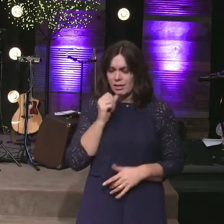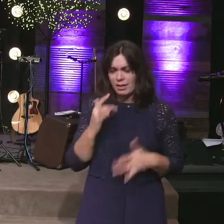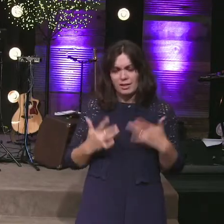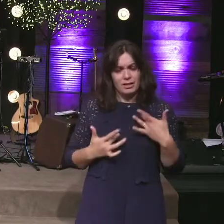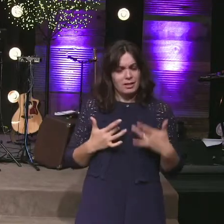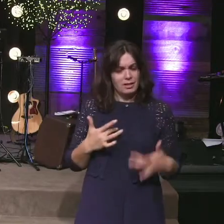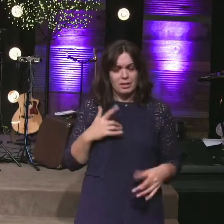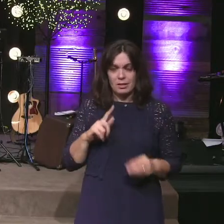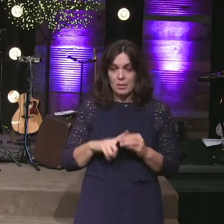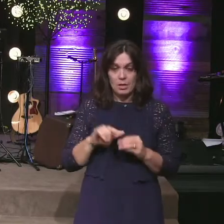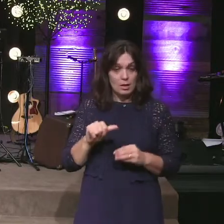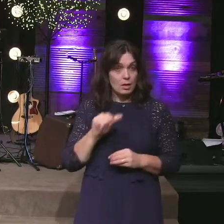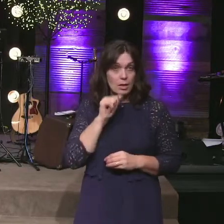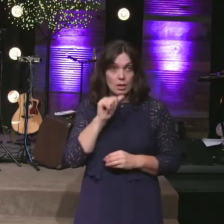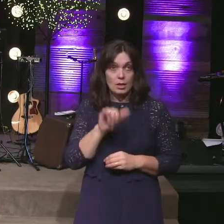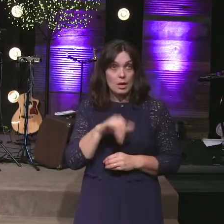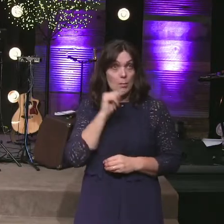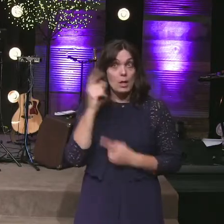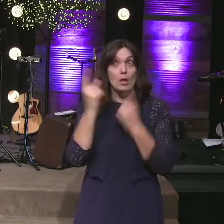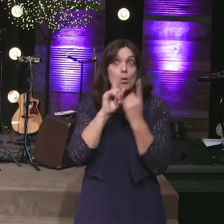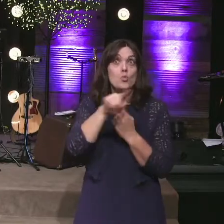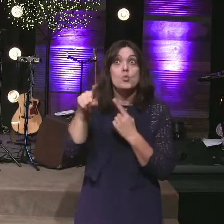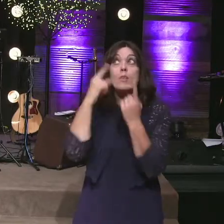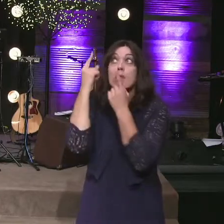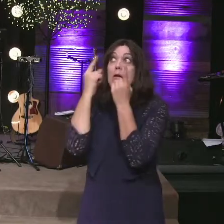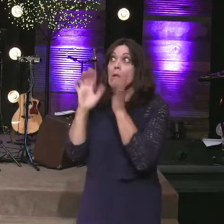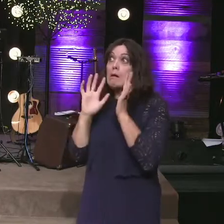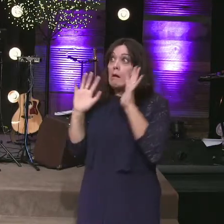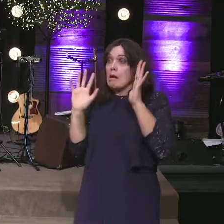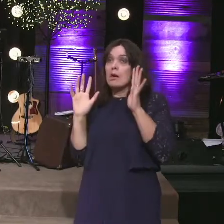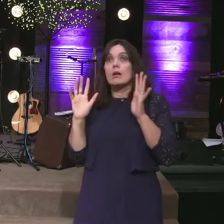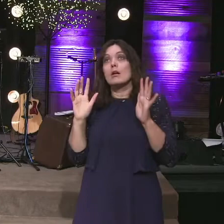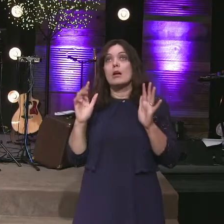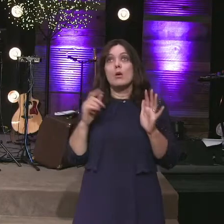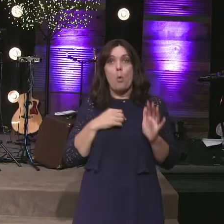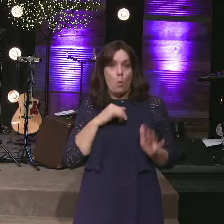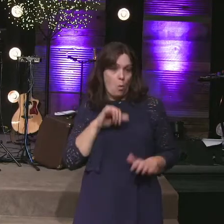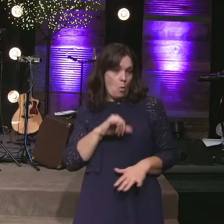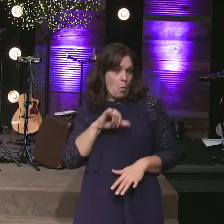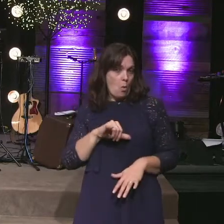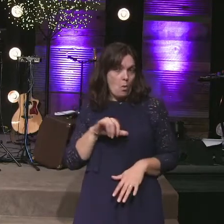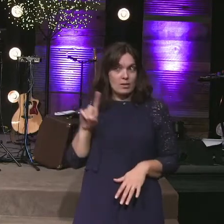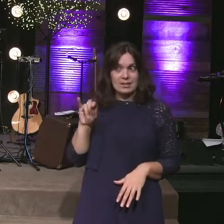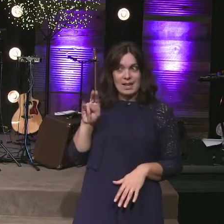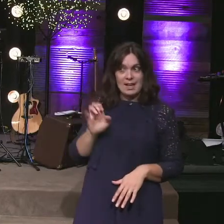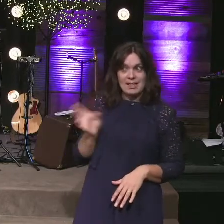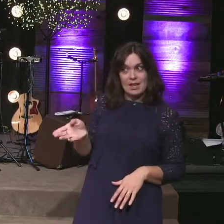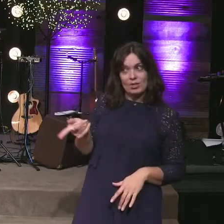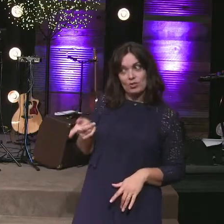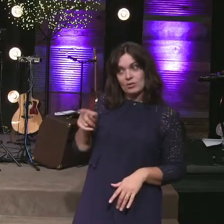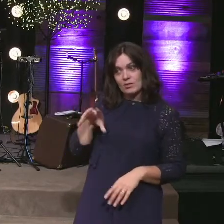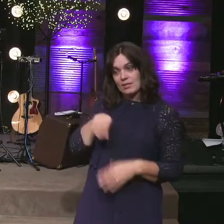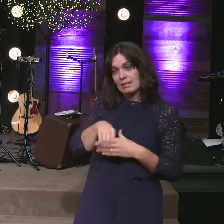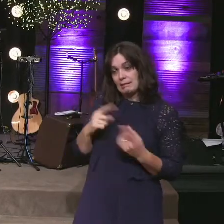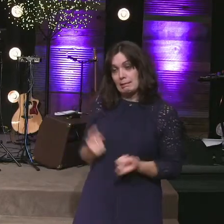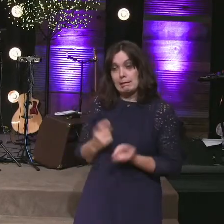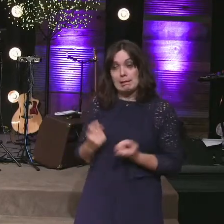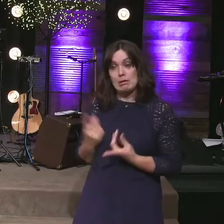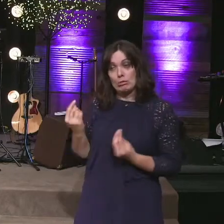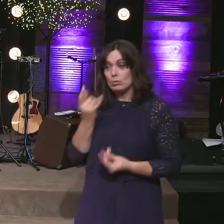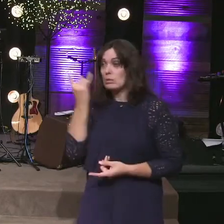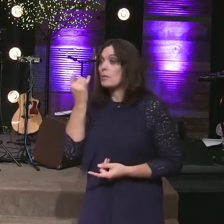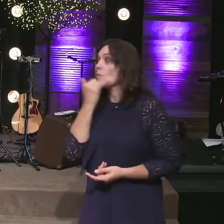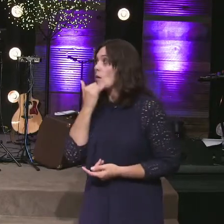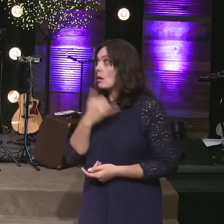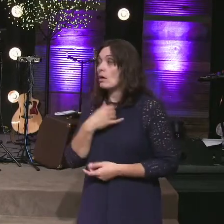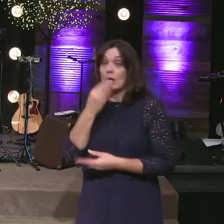about what you were thinking of me. I wasn't worried about if you were going, oh, Diane's up there. She must be in sin. Something's wrong. I don't care